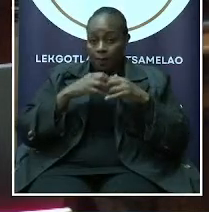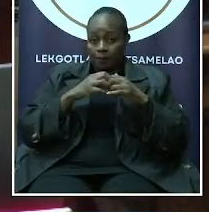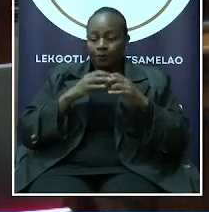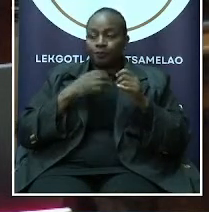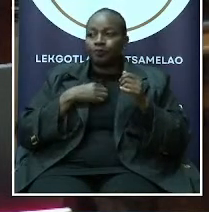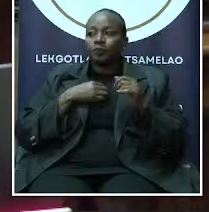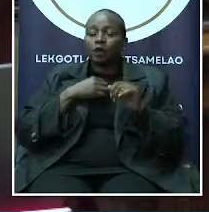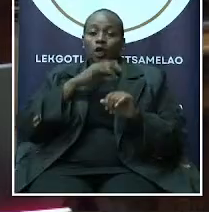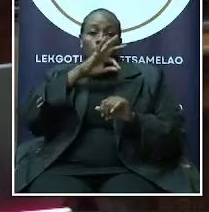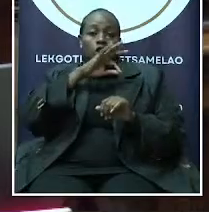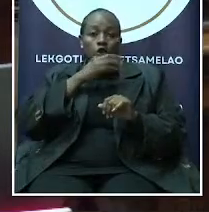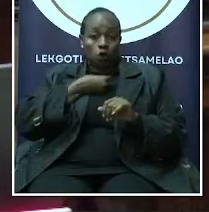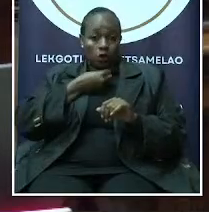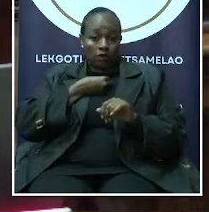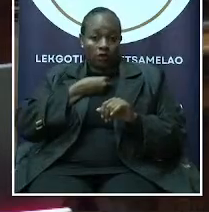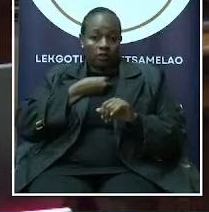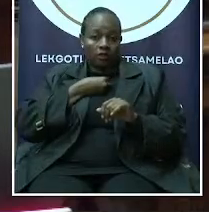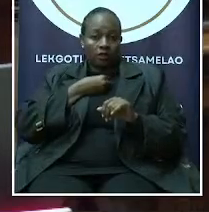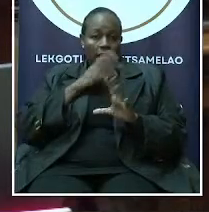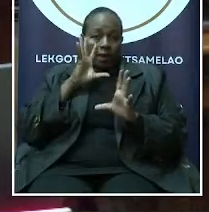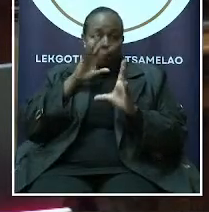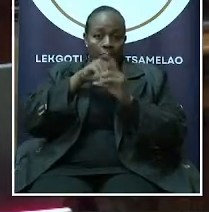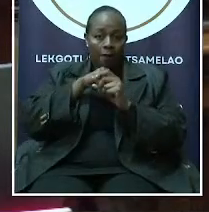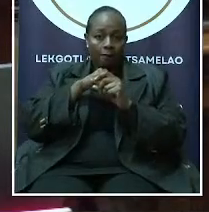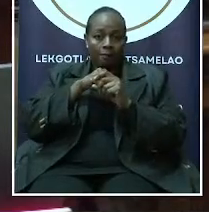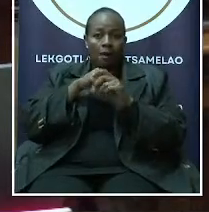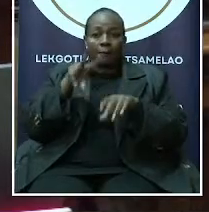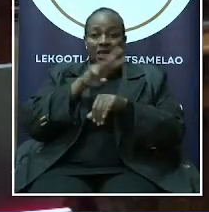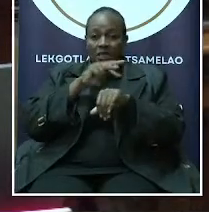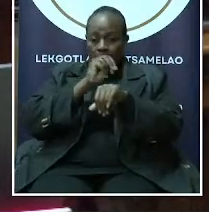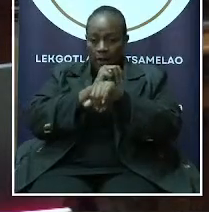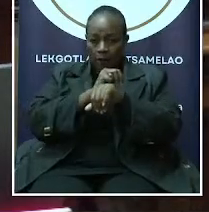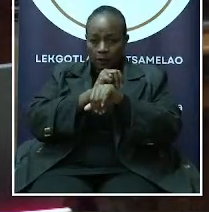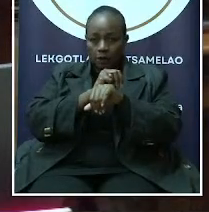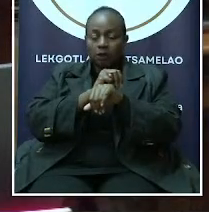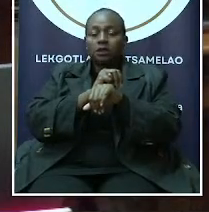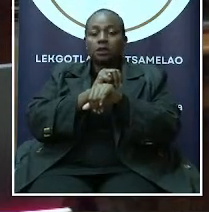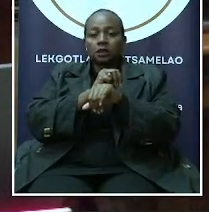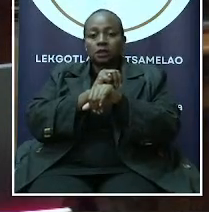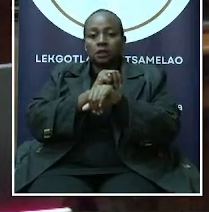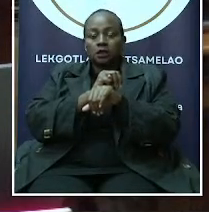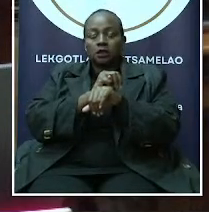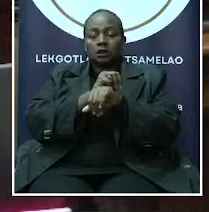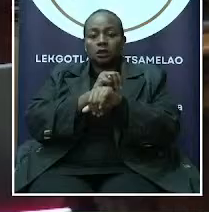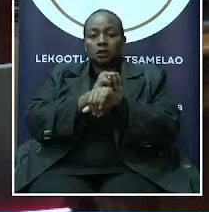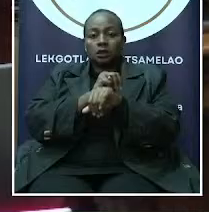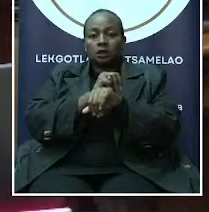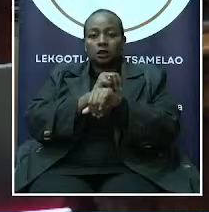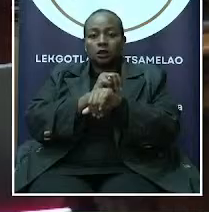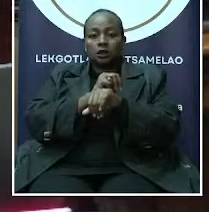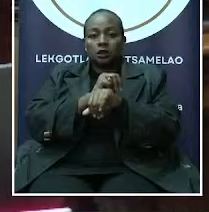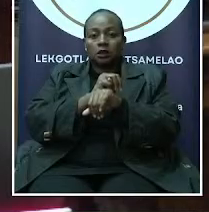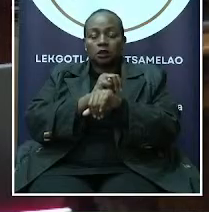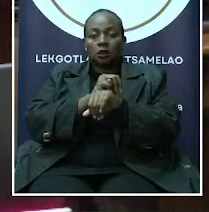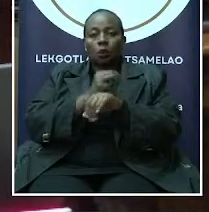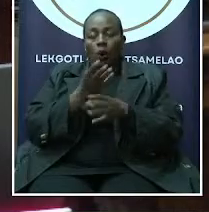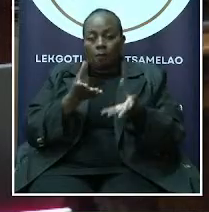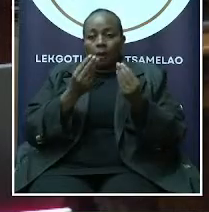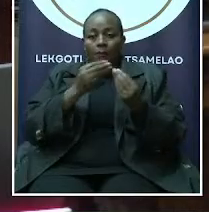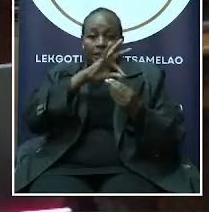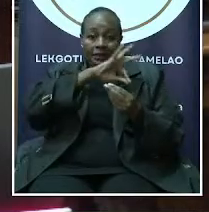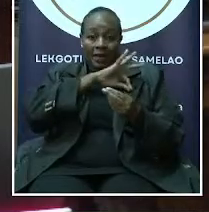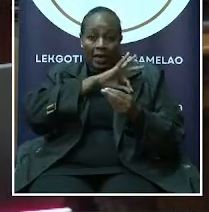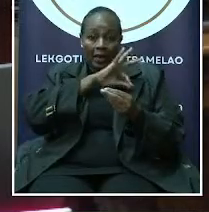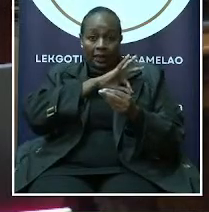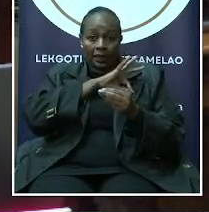in municipal service delivery projects will receive a government-subsidized stipend. Especially in this